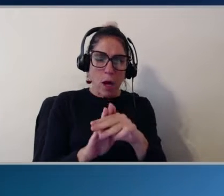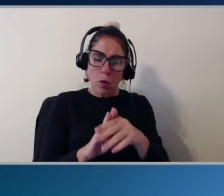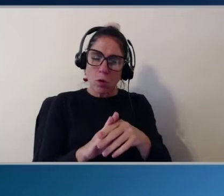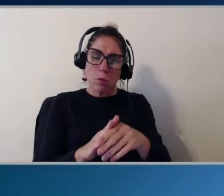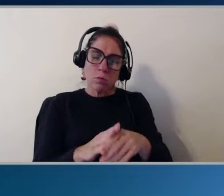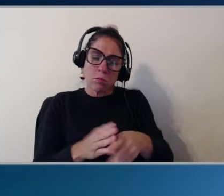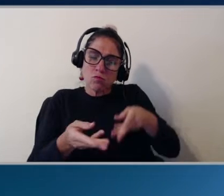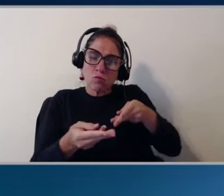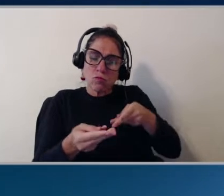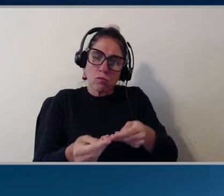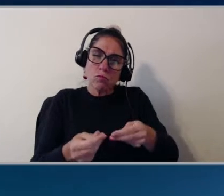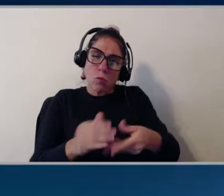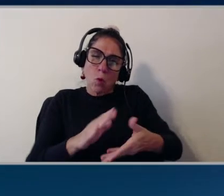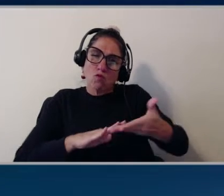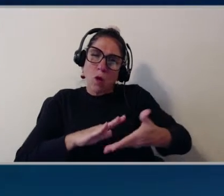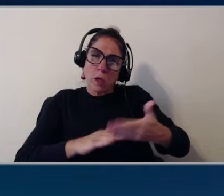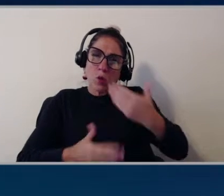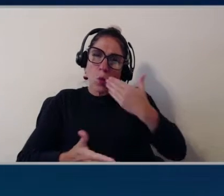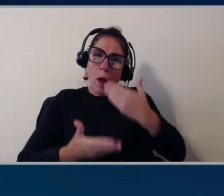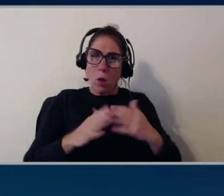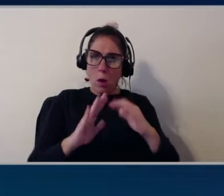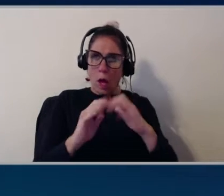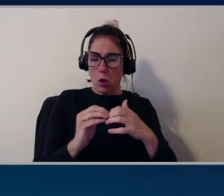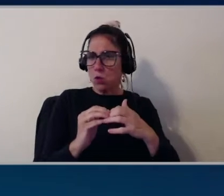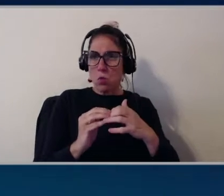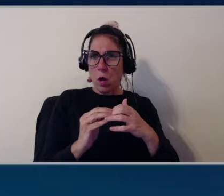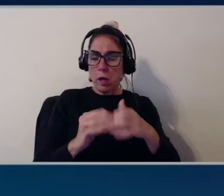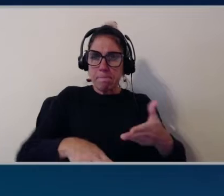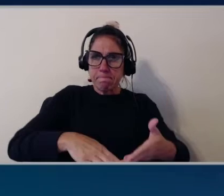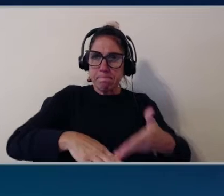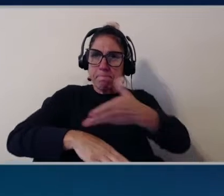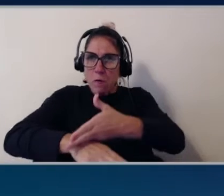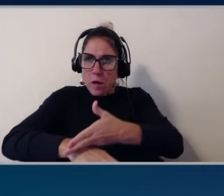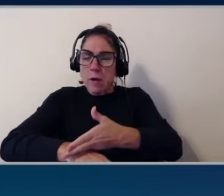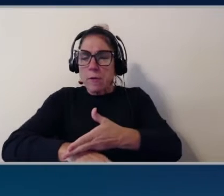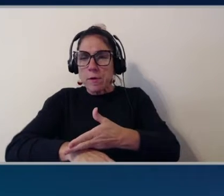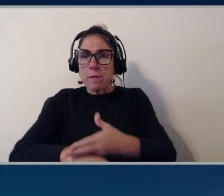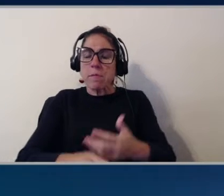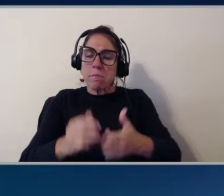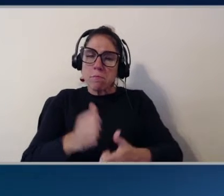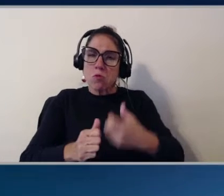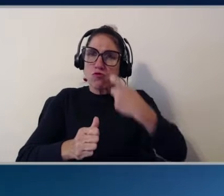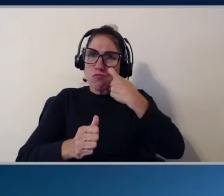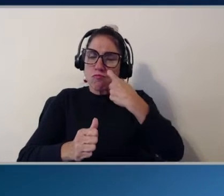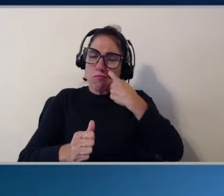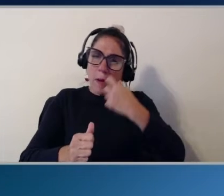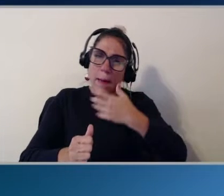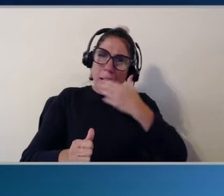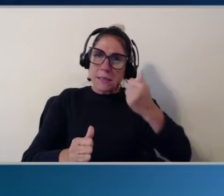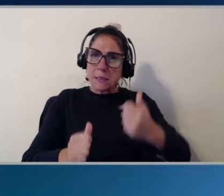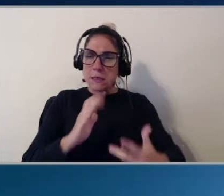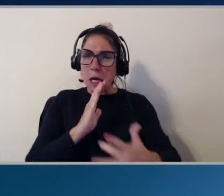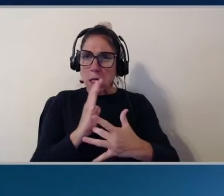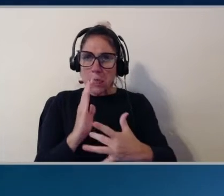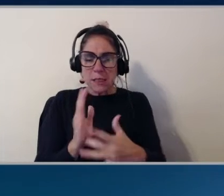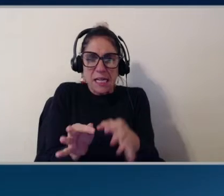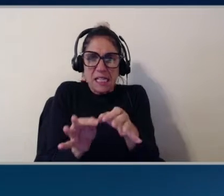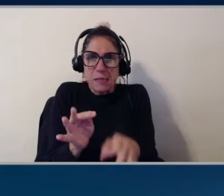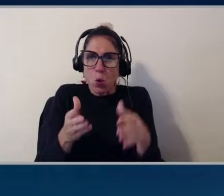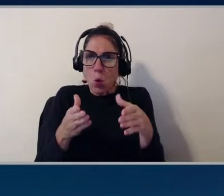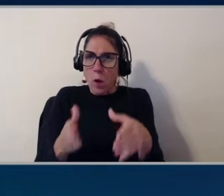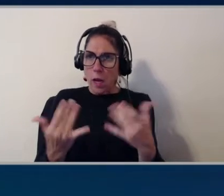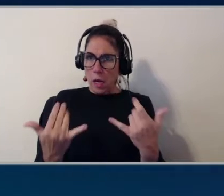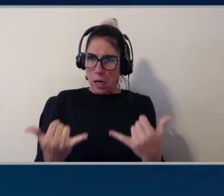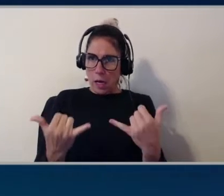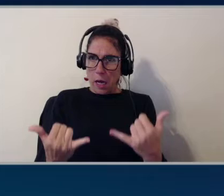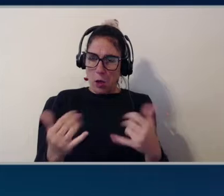instance? How do I optimize it with the latest and greatest techniques in a simple way, right? Like, what we have done now is, like, you can